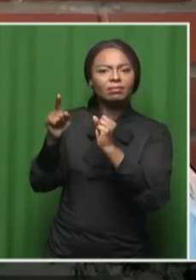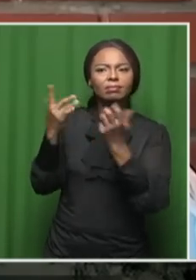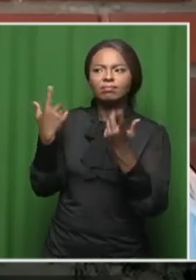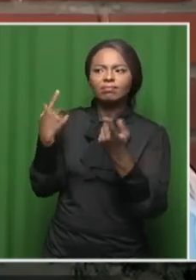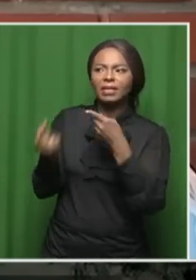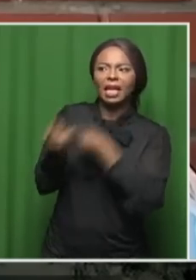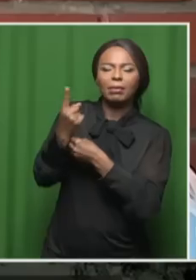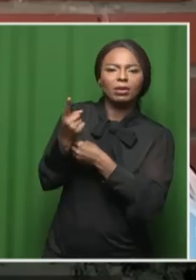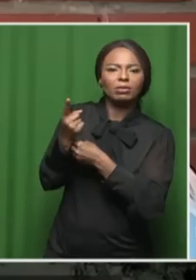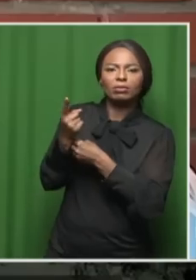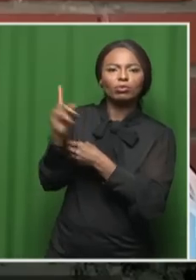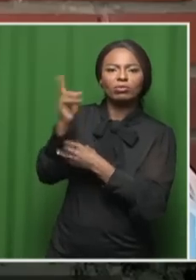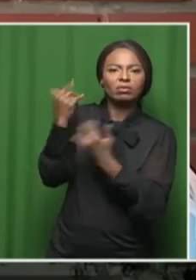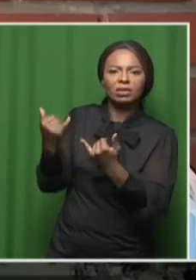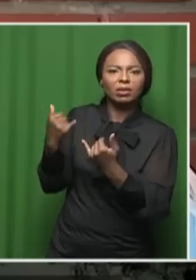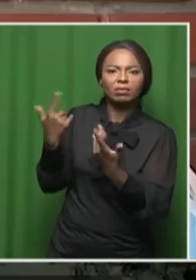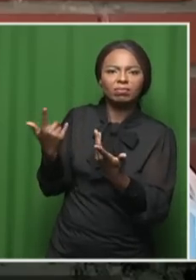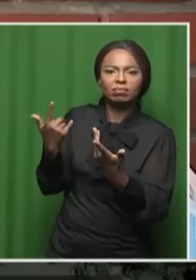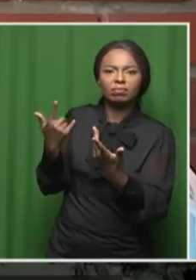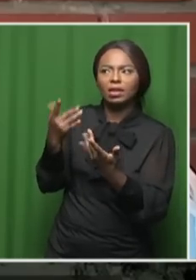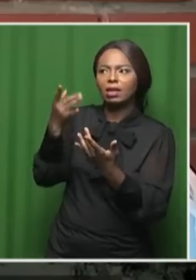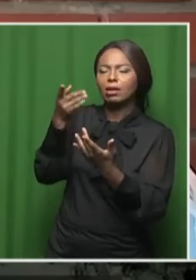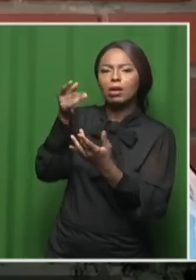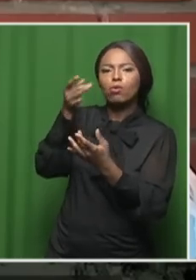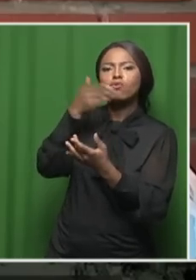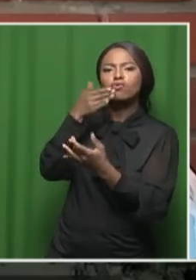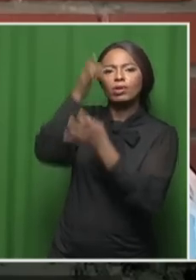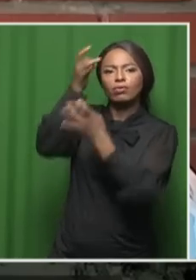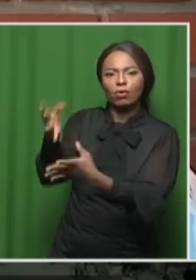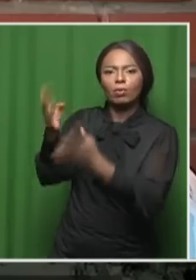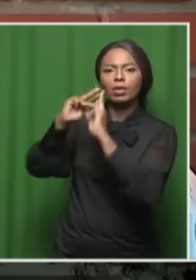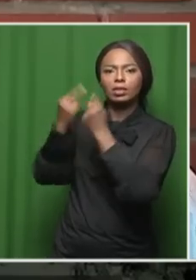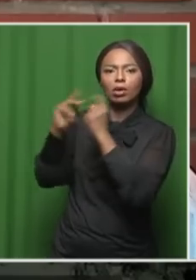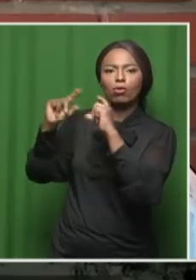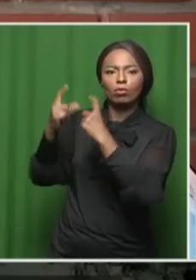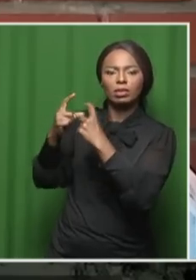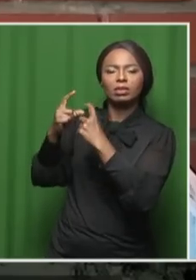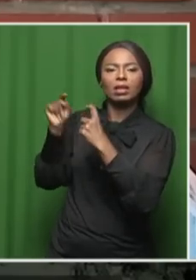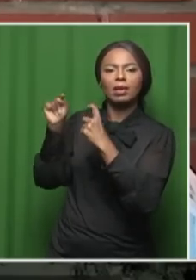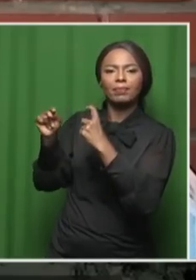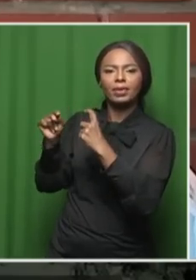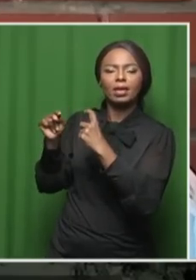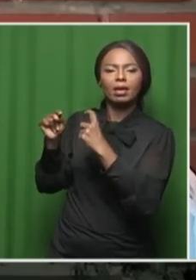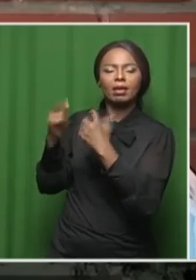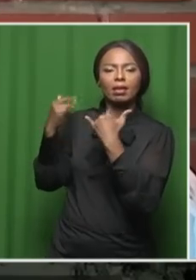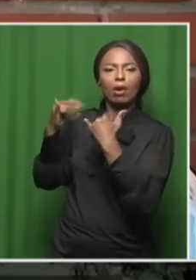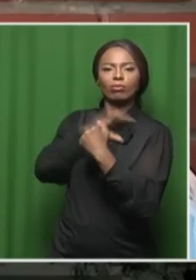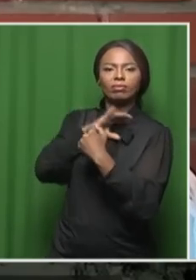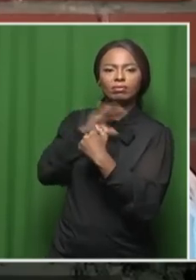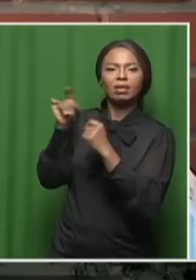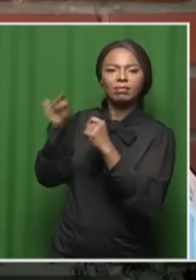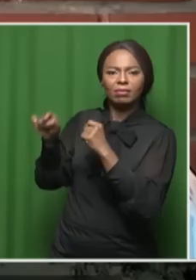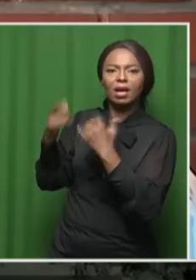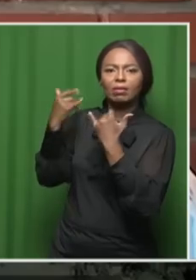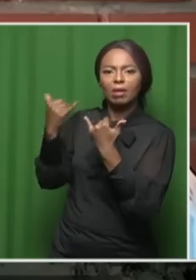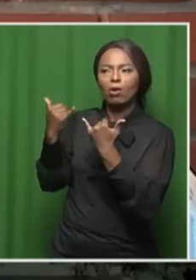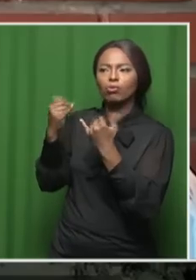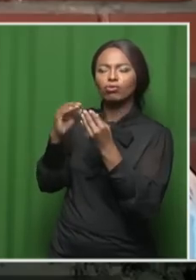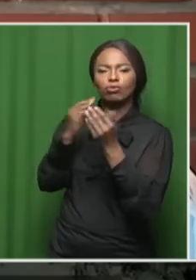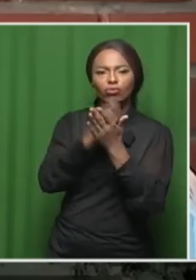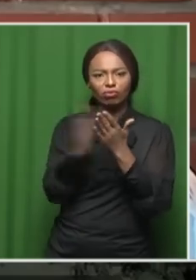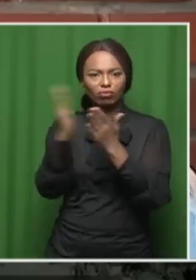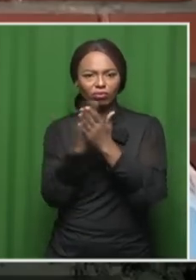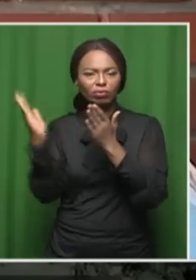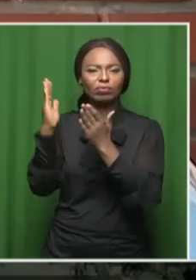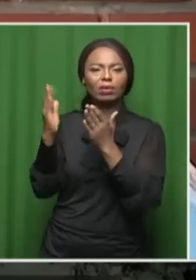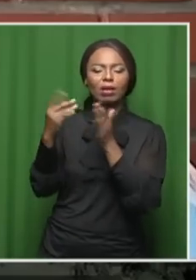here. What informed the National Consumer Commission's decision to start recalling these various peanut butter brands?